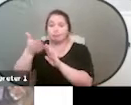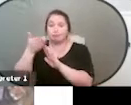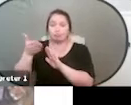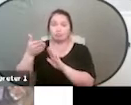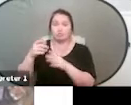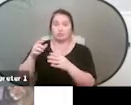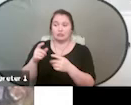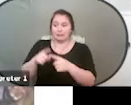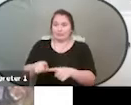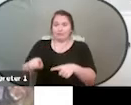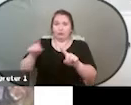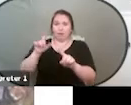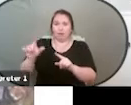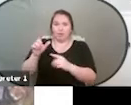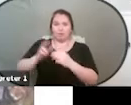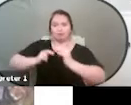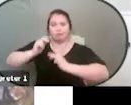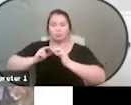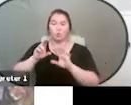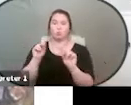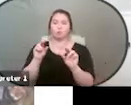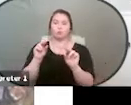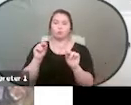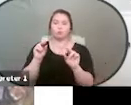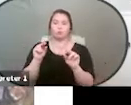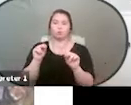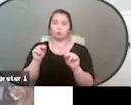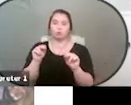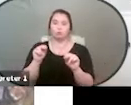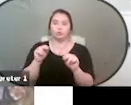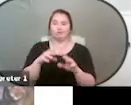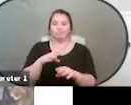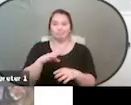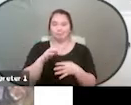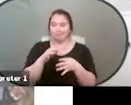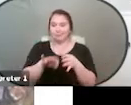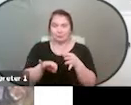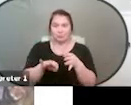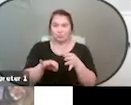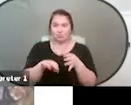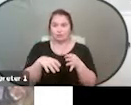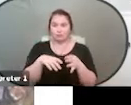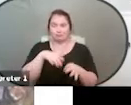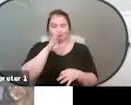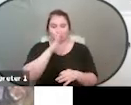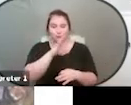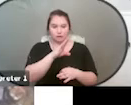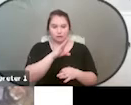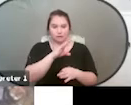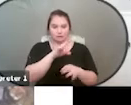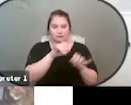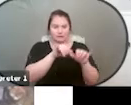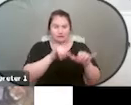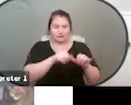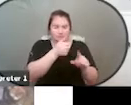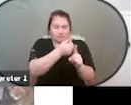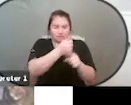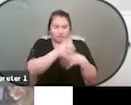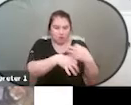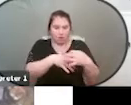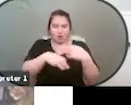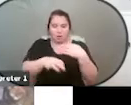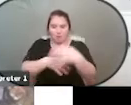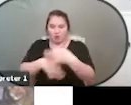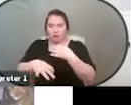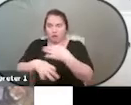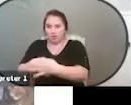library. This would simply be just replacement of systems to keep the building functional. So Waco High